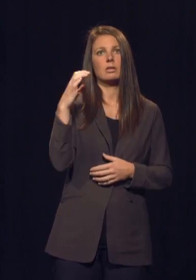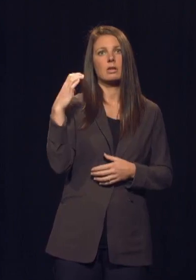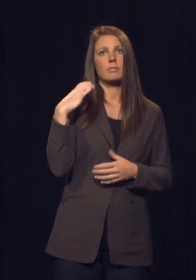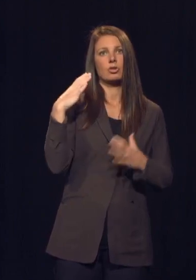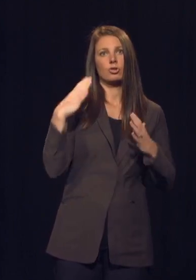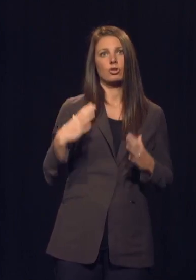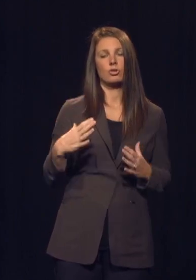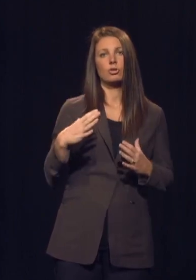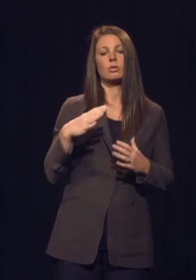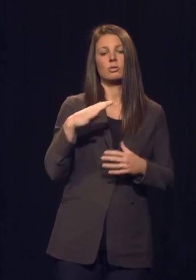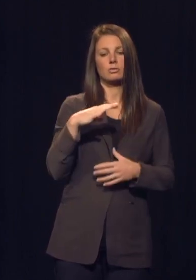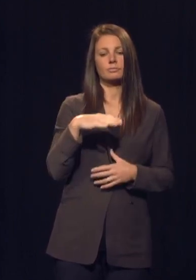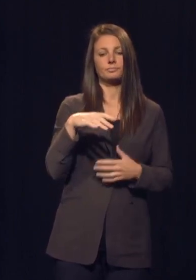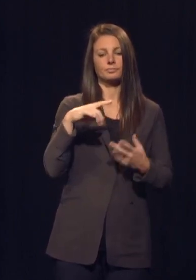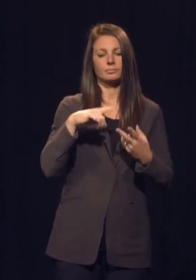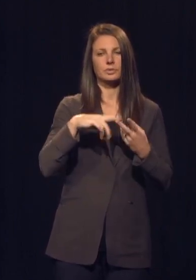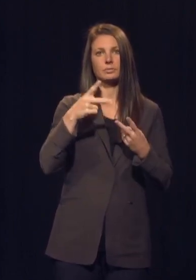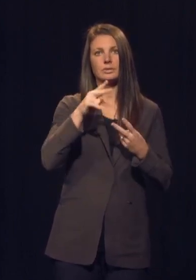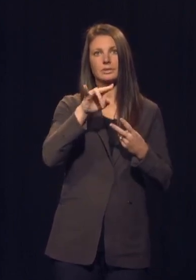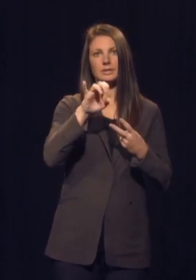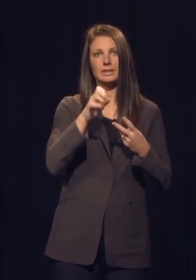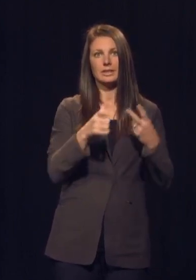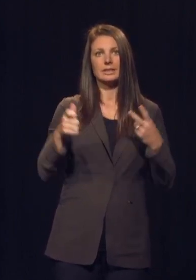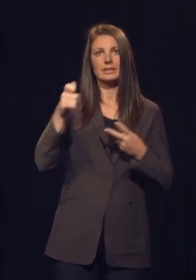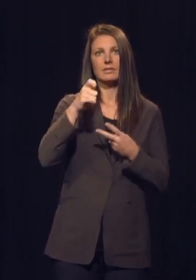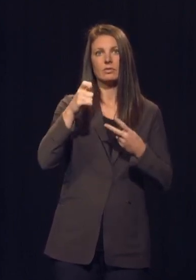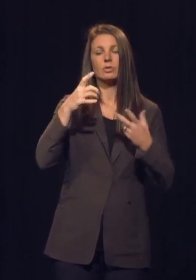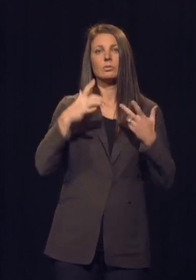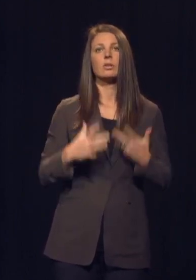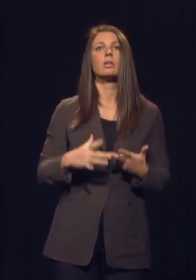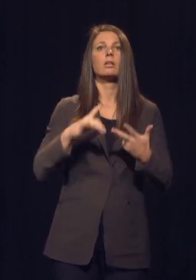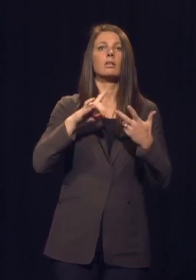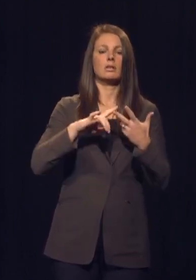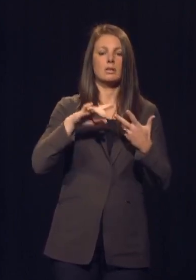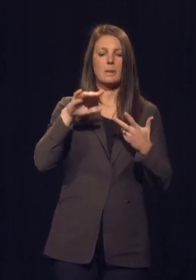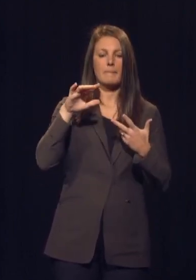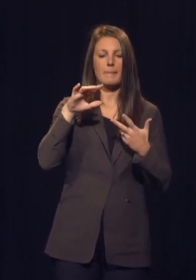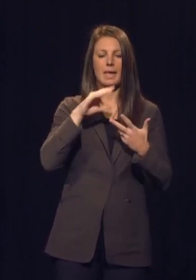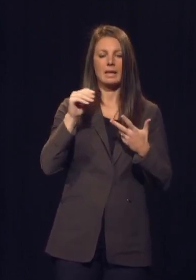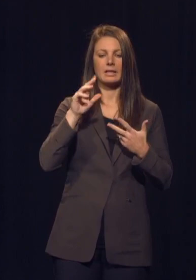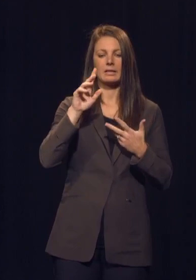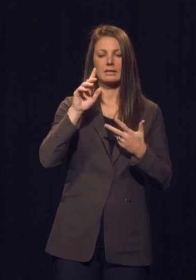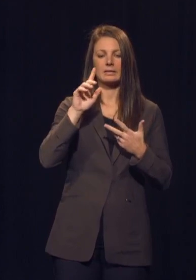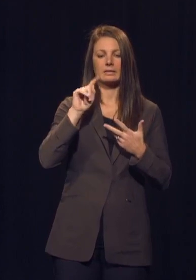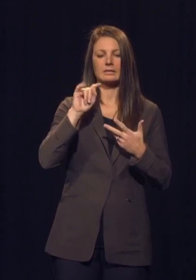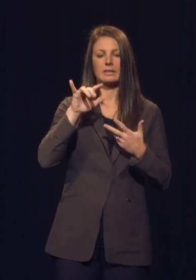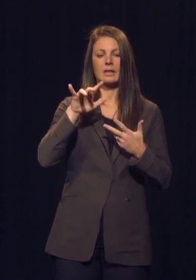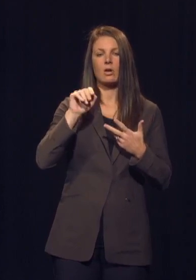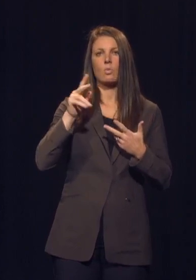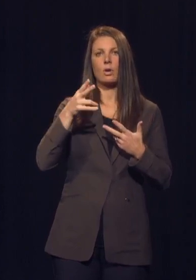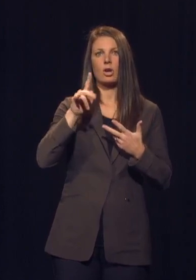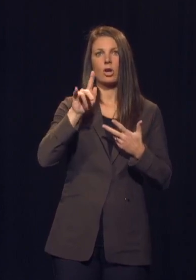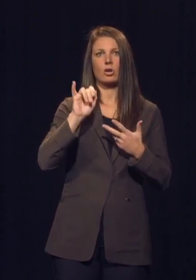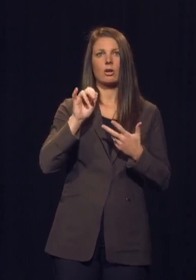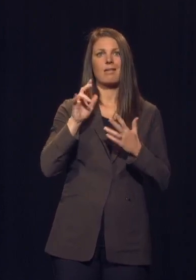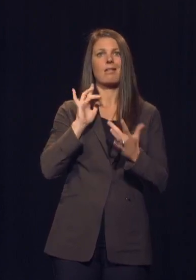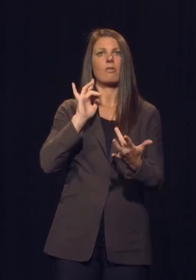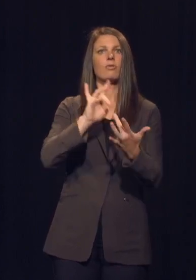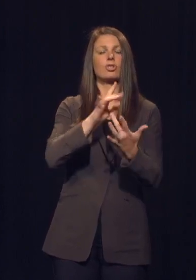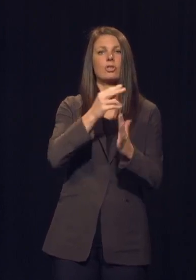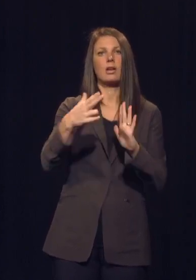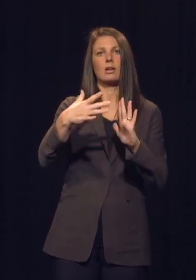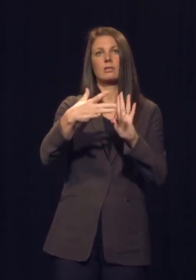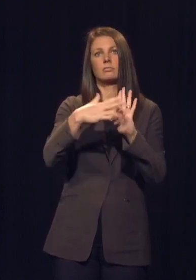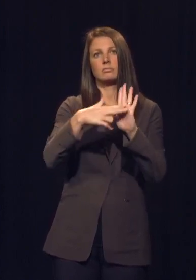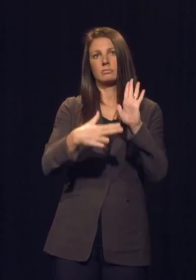Humphreys, Pennie Executive Director Zachary W. Sherman, and Tia Whitaker, Outreach and Enrollment Director of PA